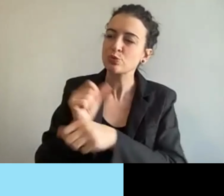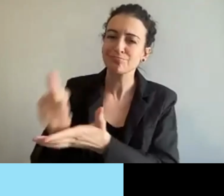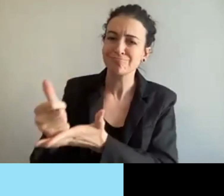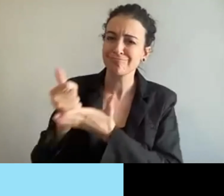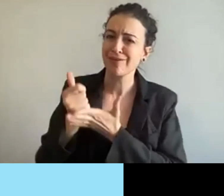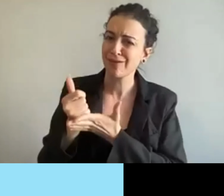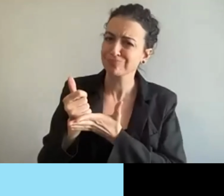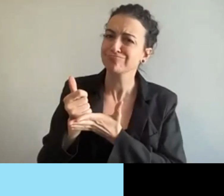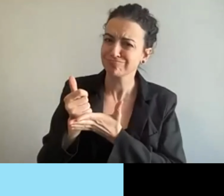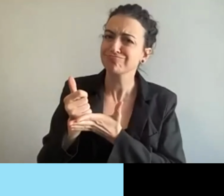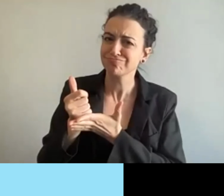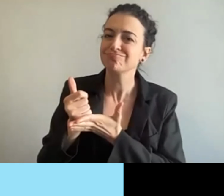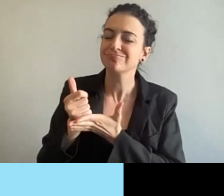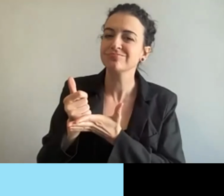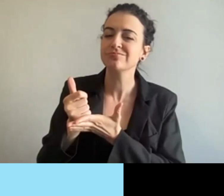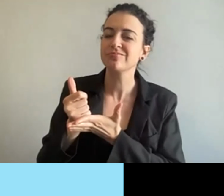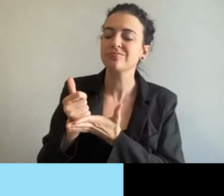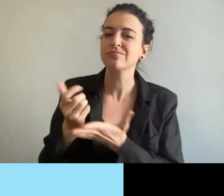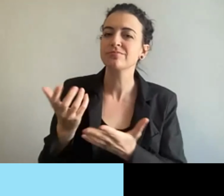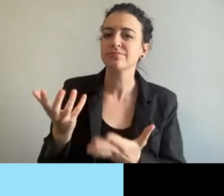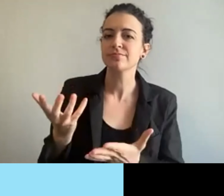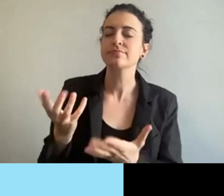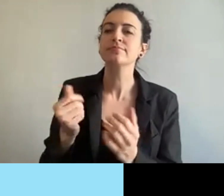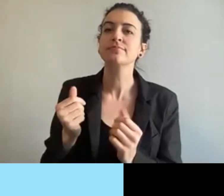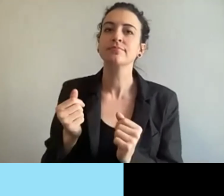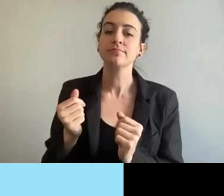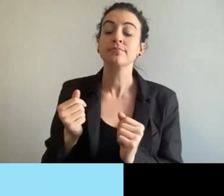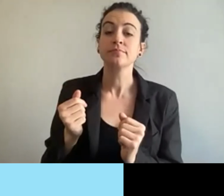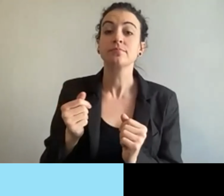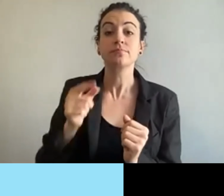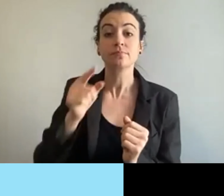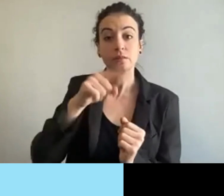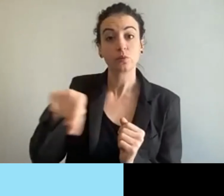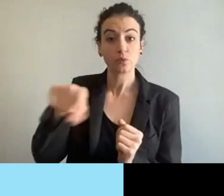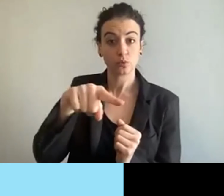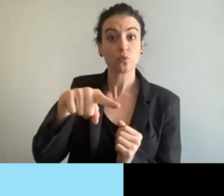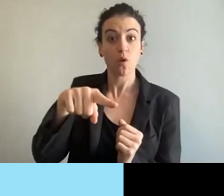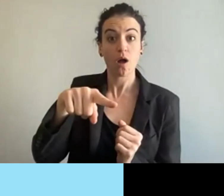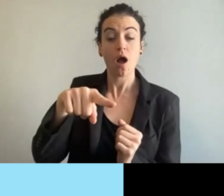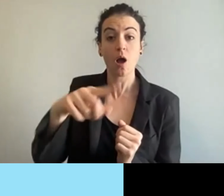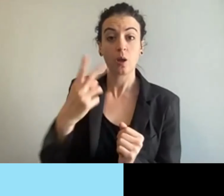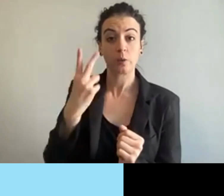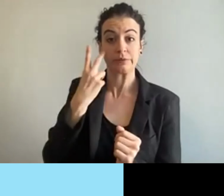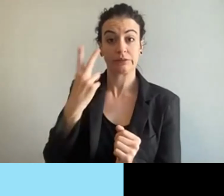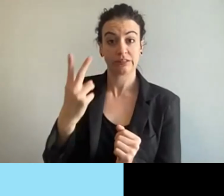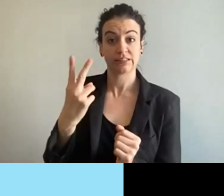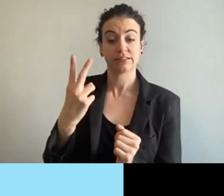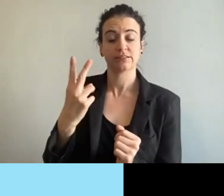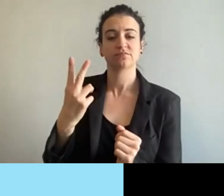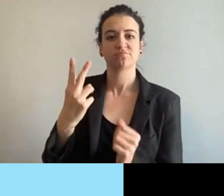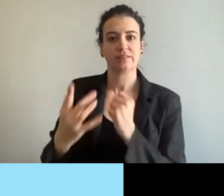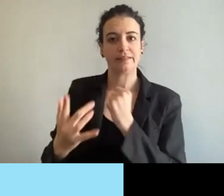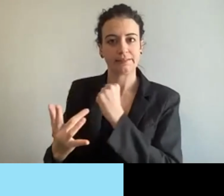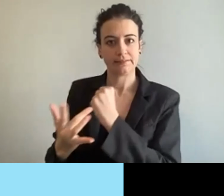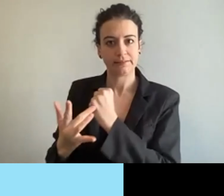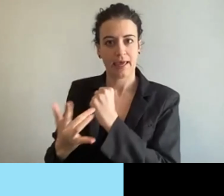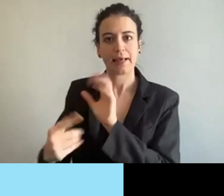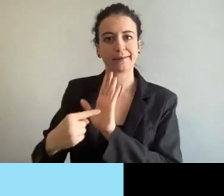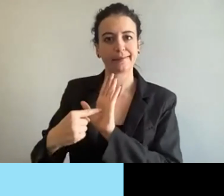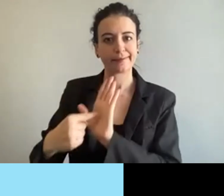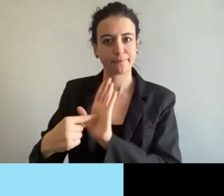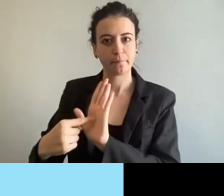And you'll be able to see that plus some high tech